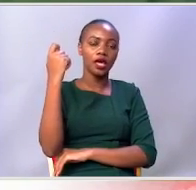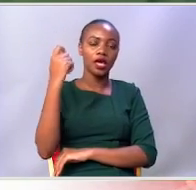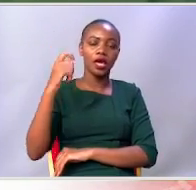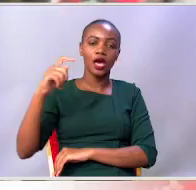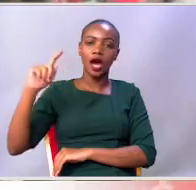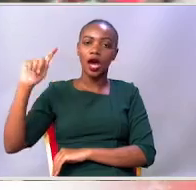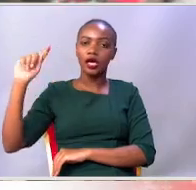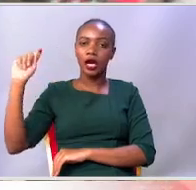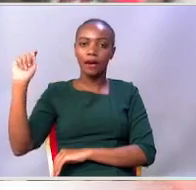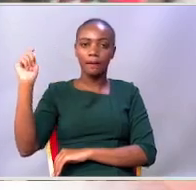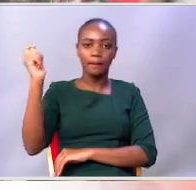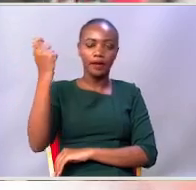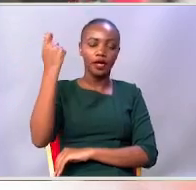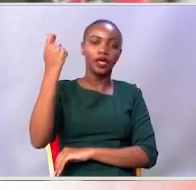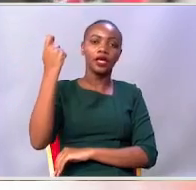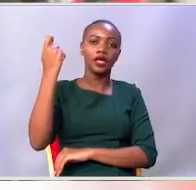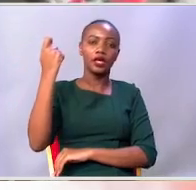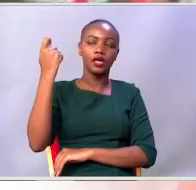Harambe!